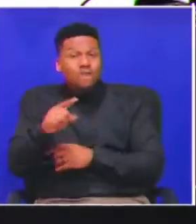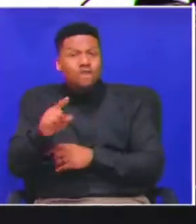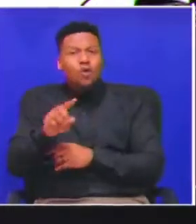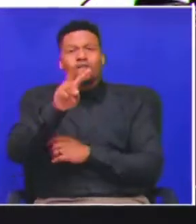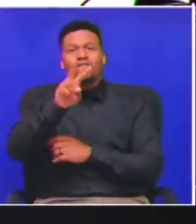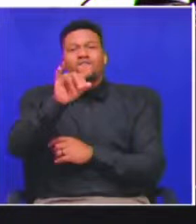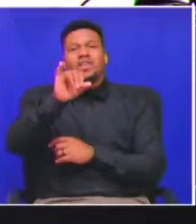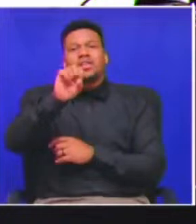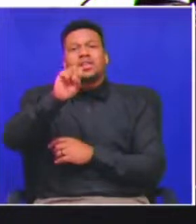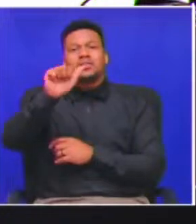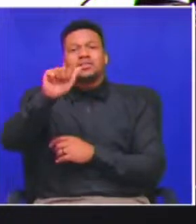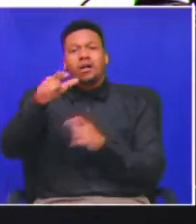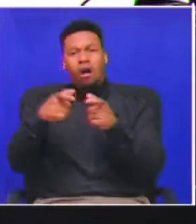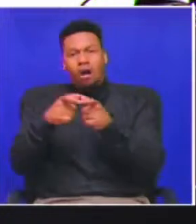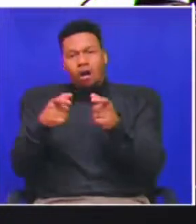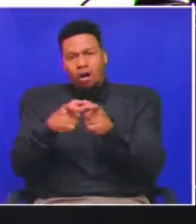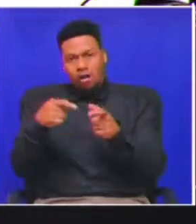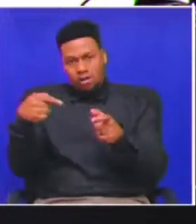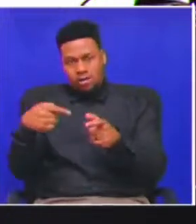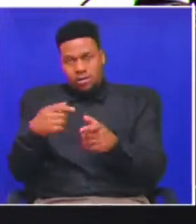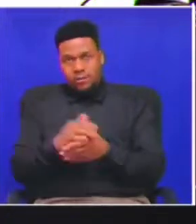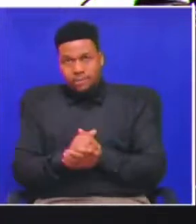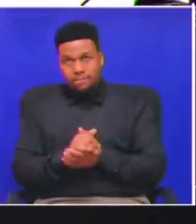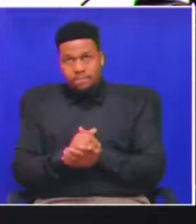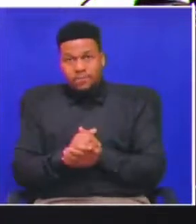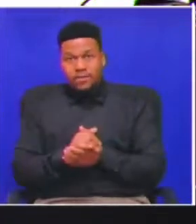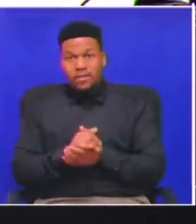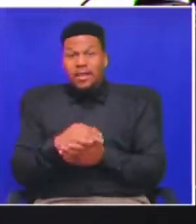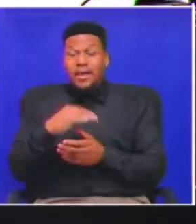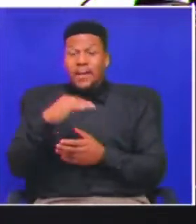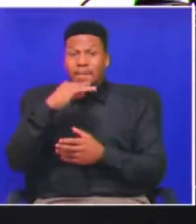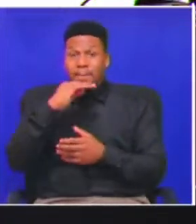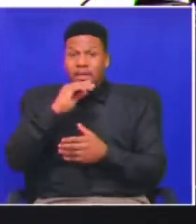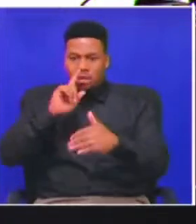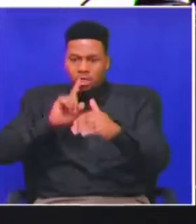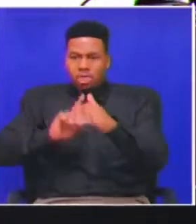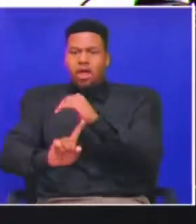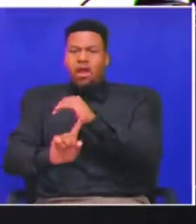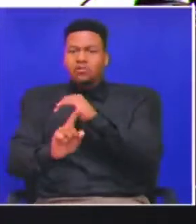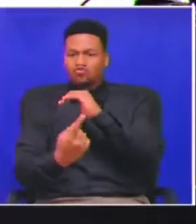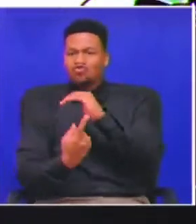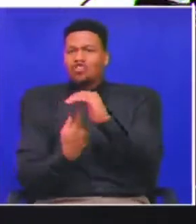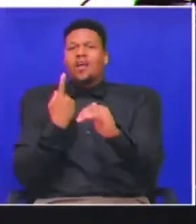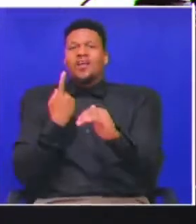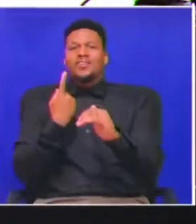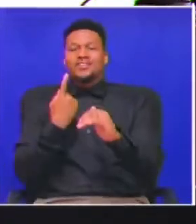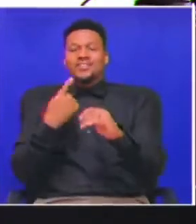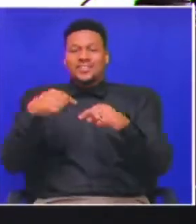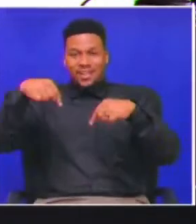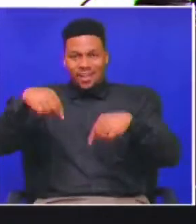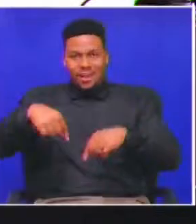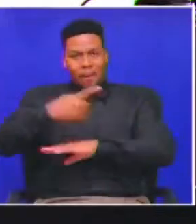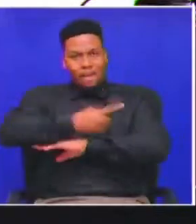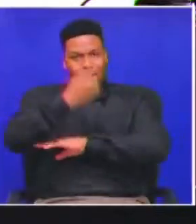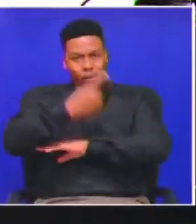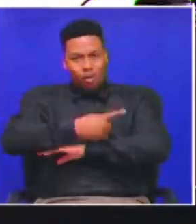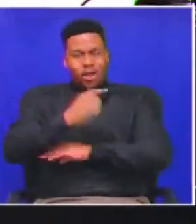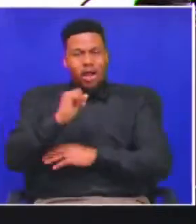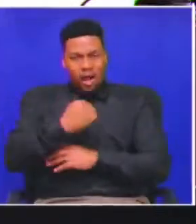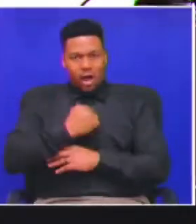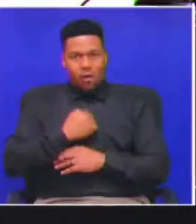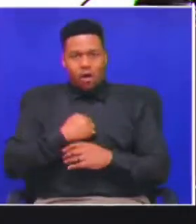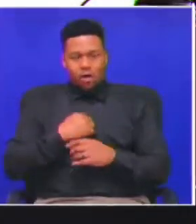ultimately lead to the automation of entry and exit processes at our borders,